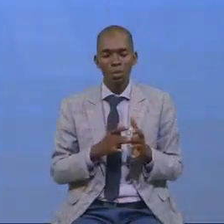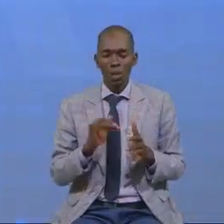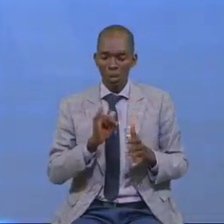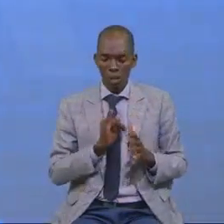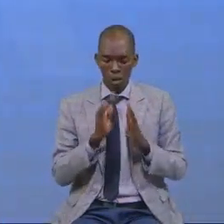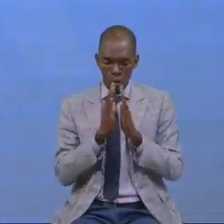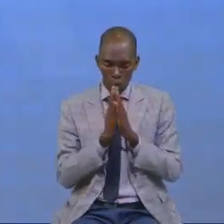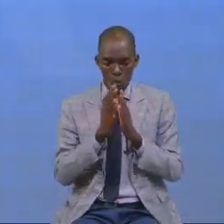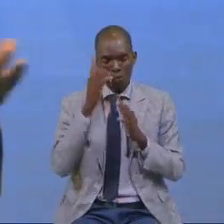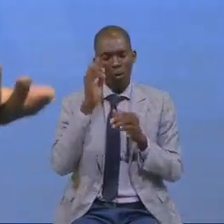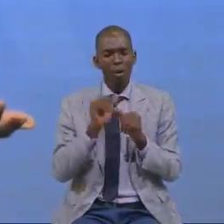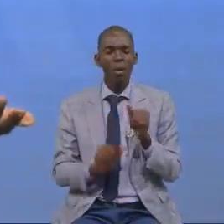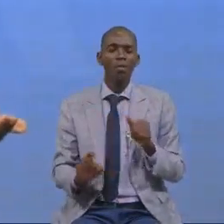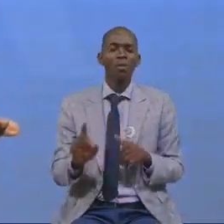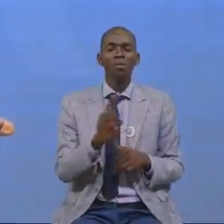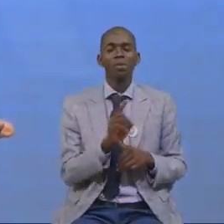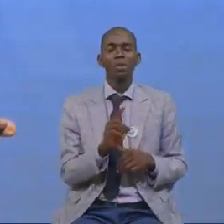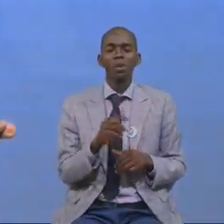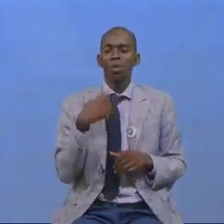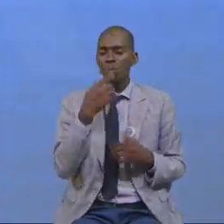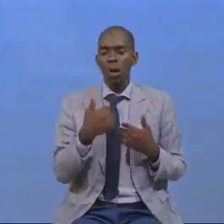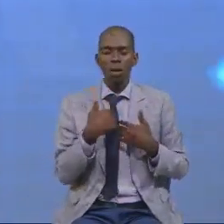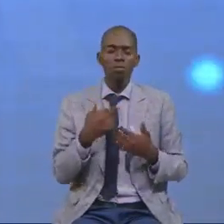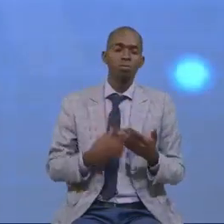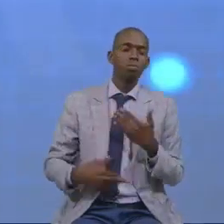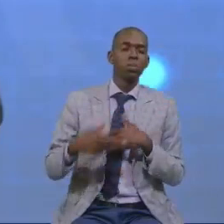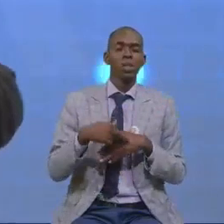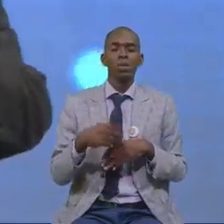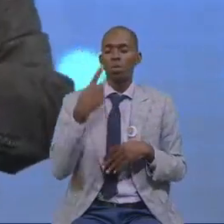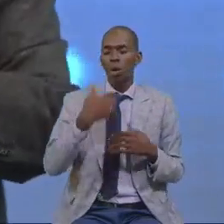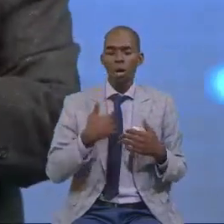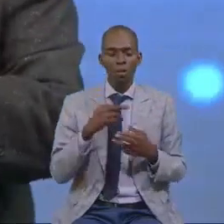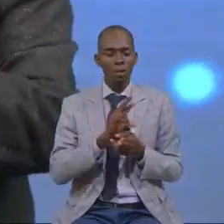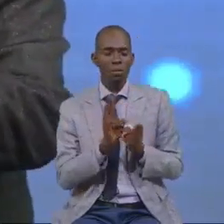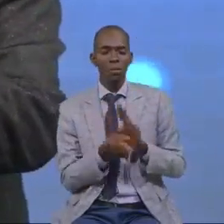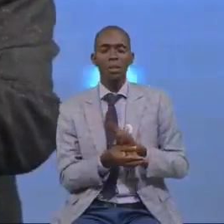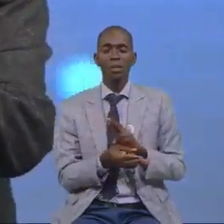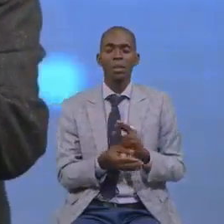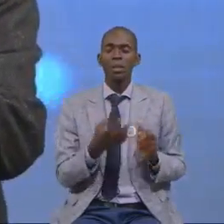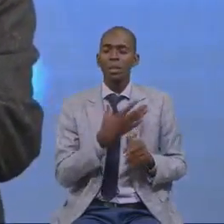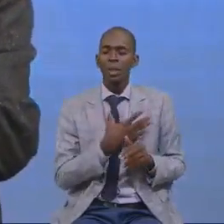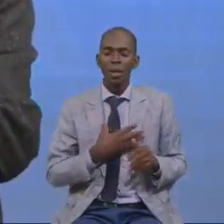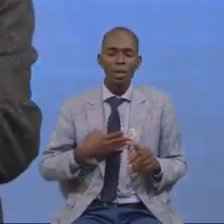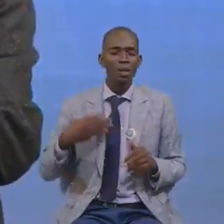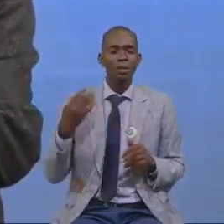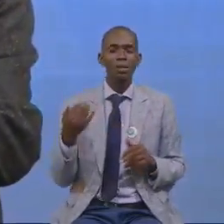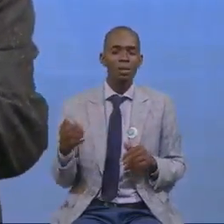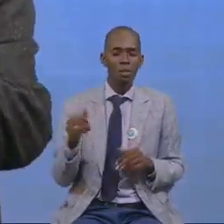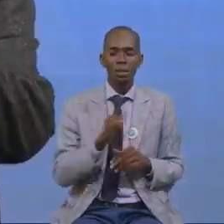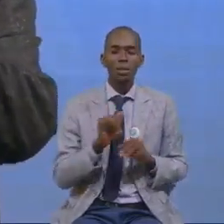for everyone who has returned, who has repented, and they give their